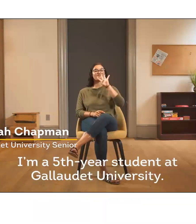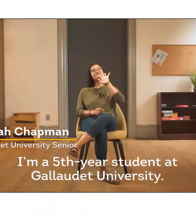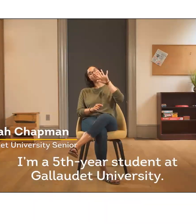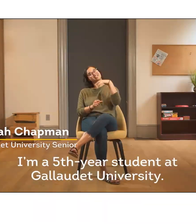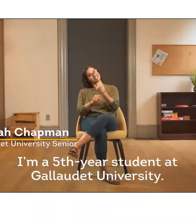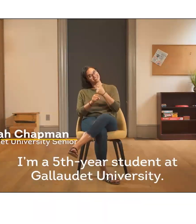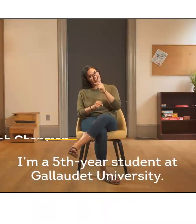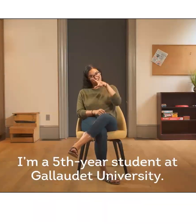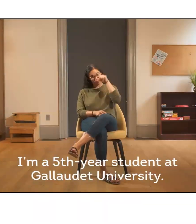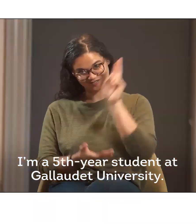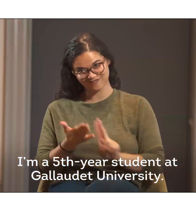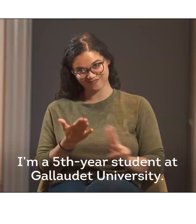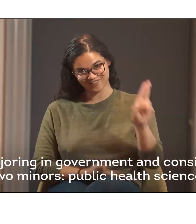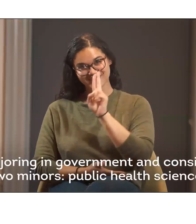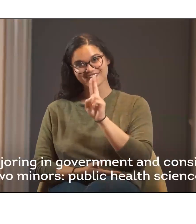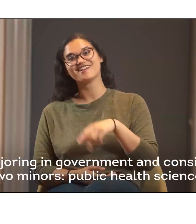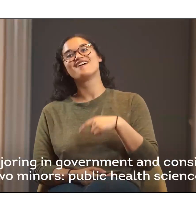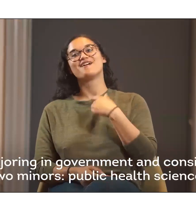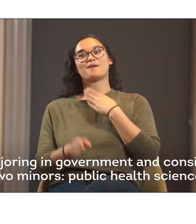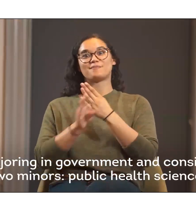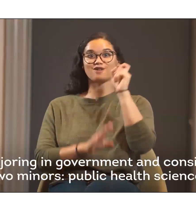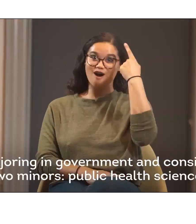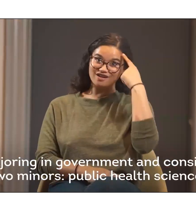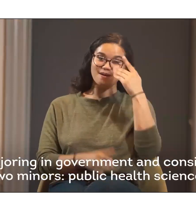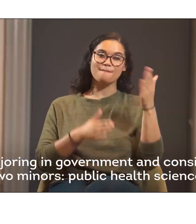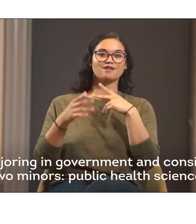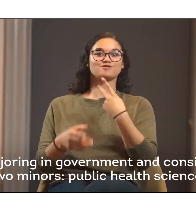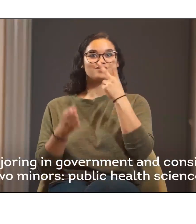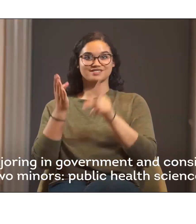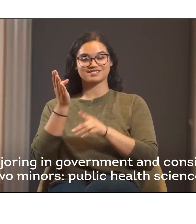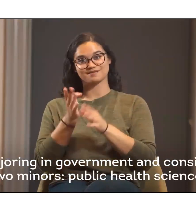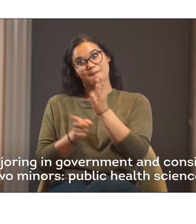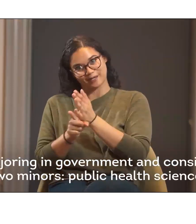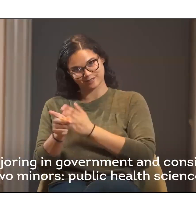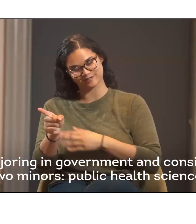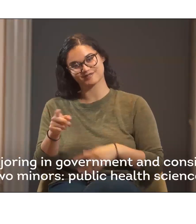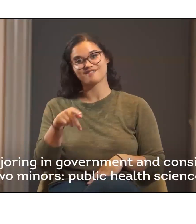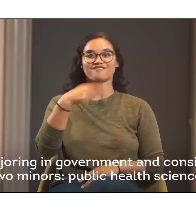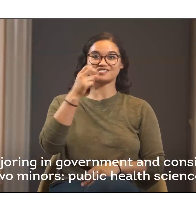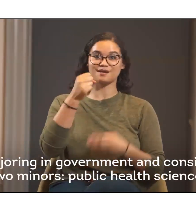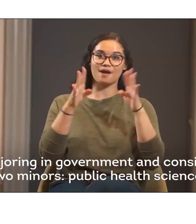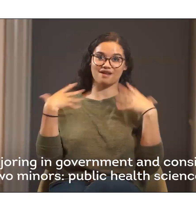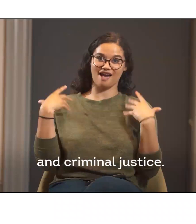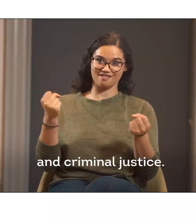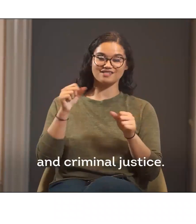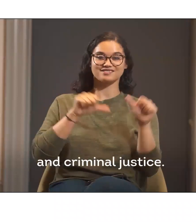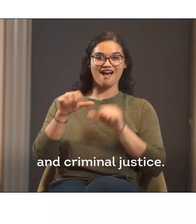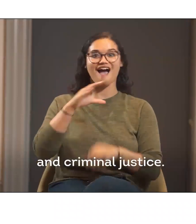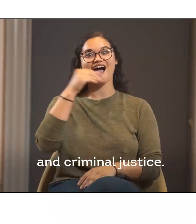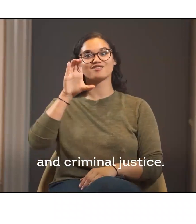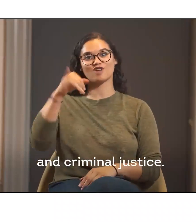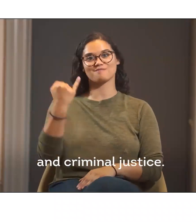I'm a 5th-year student at Gallaudet University. I'm majoring in government and considering 2 minors, public health sciences and